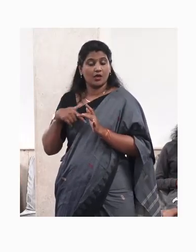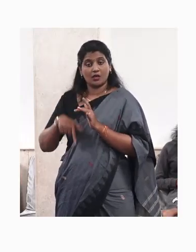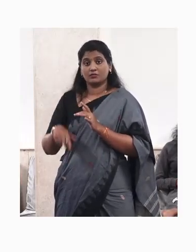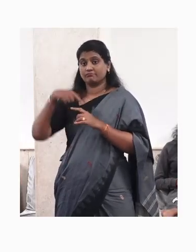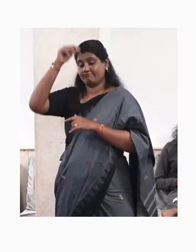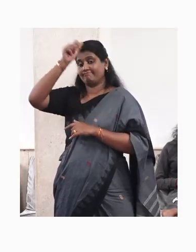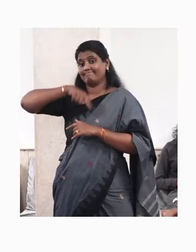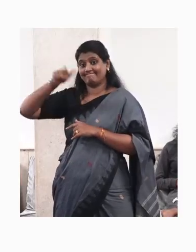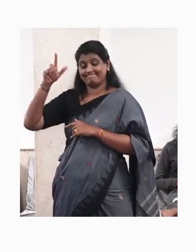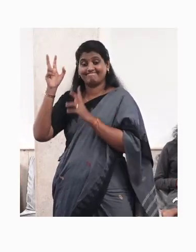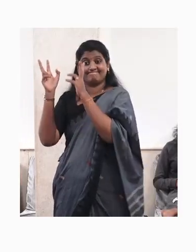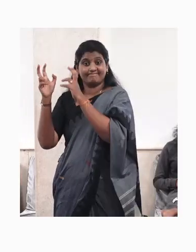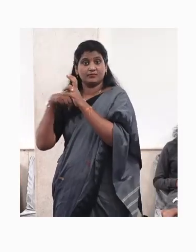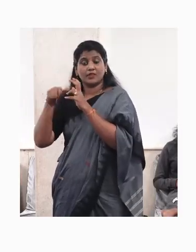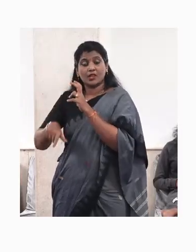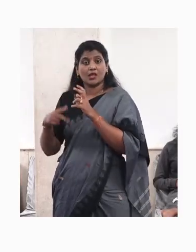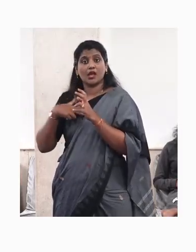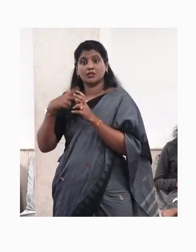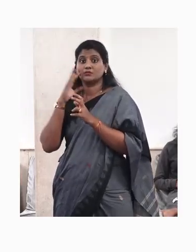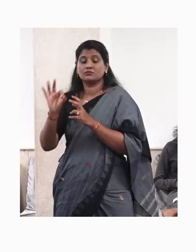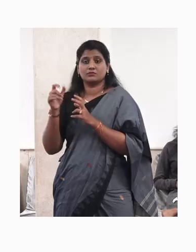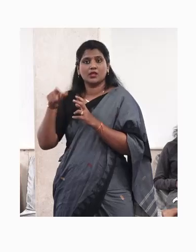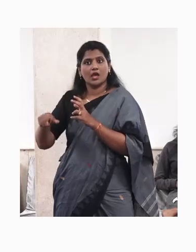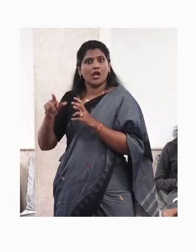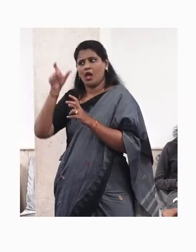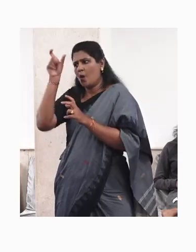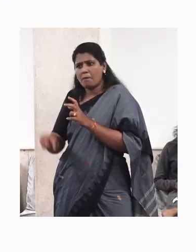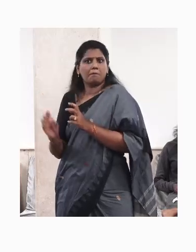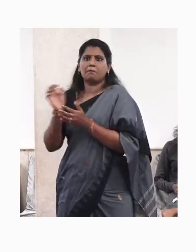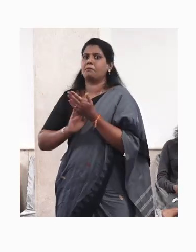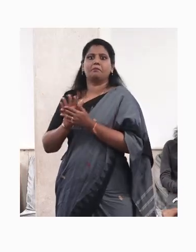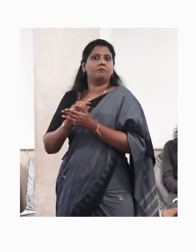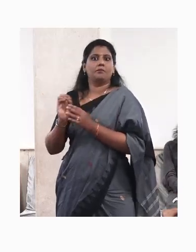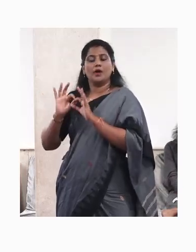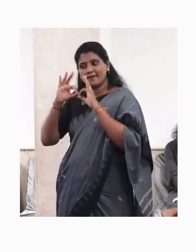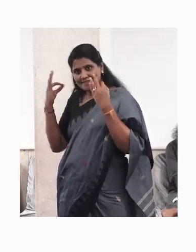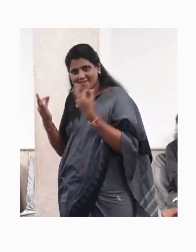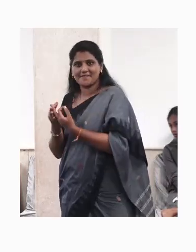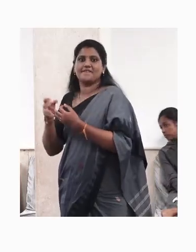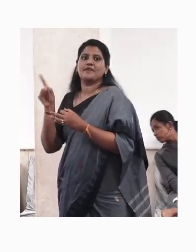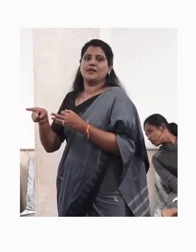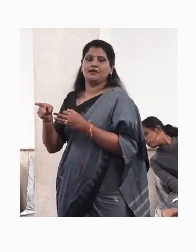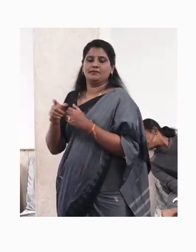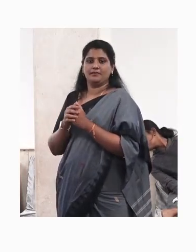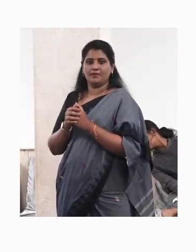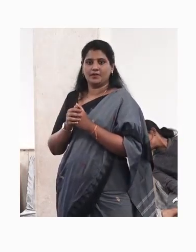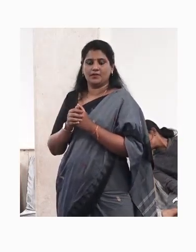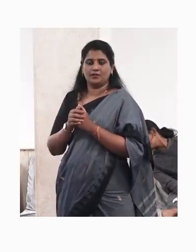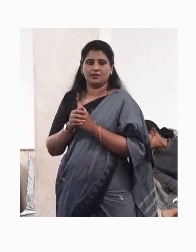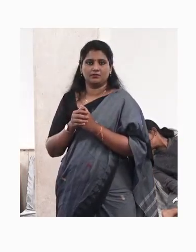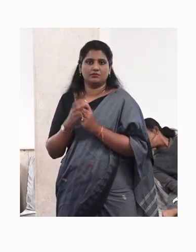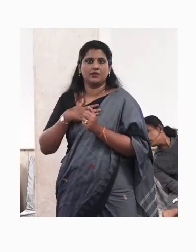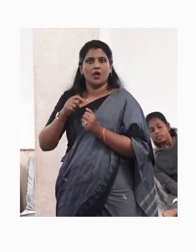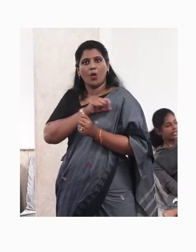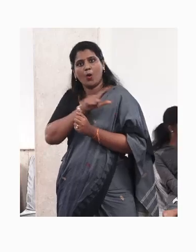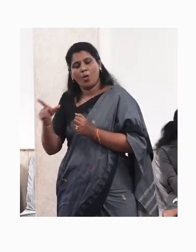important because it's never the individual, it's always the family as well that's engaged in the crisis, or the